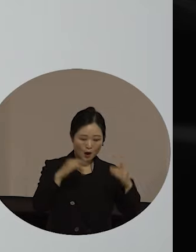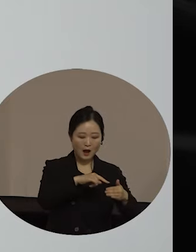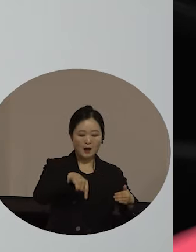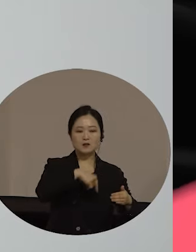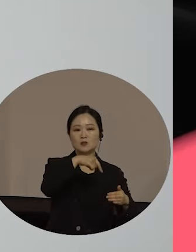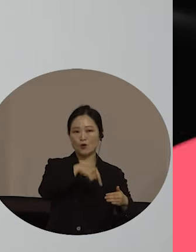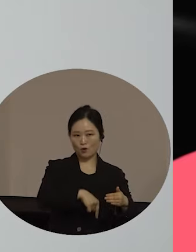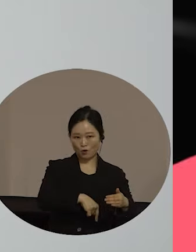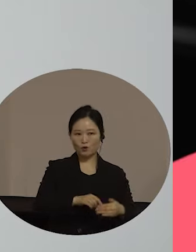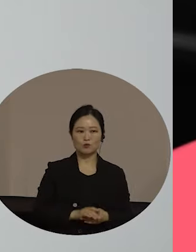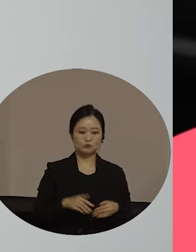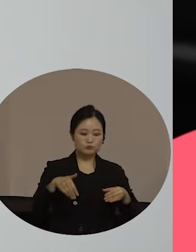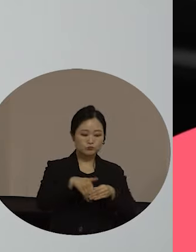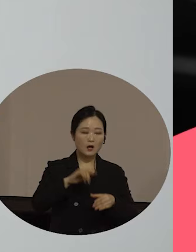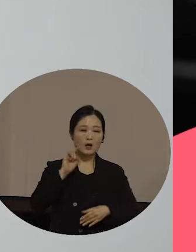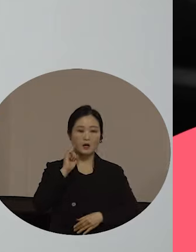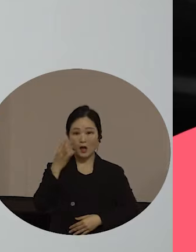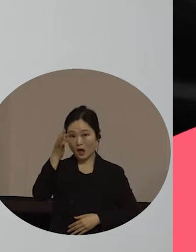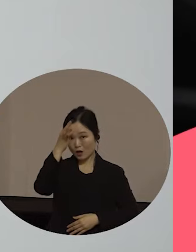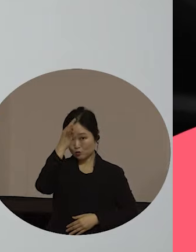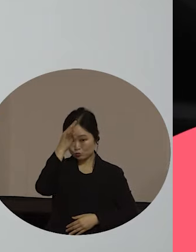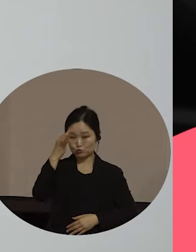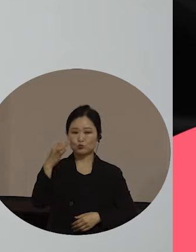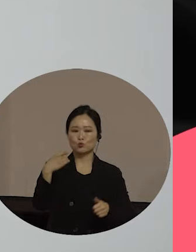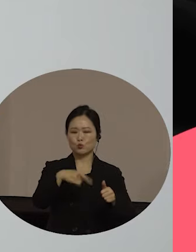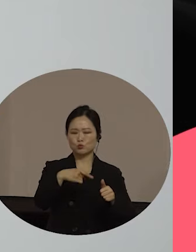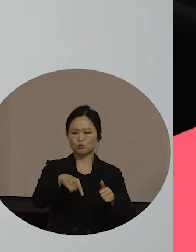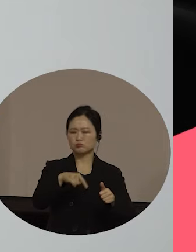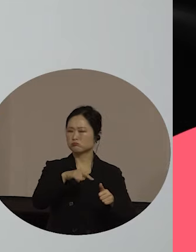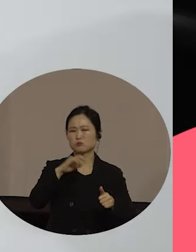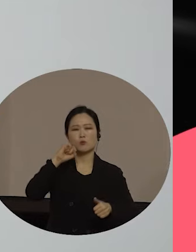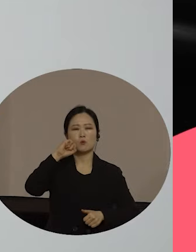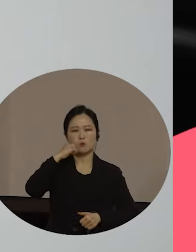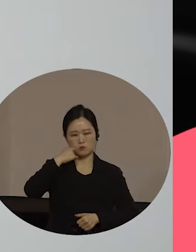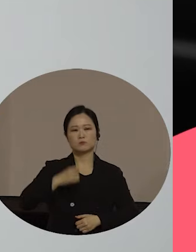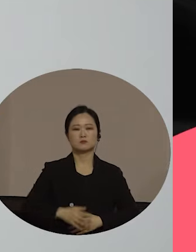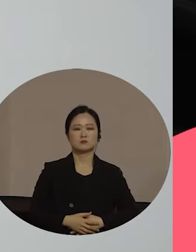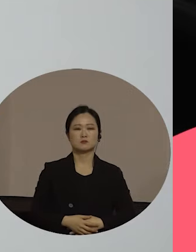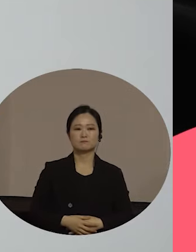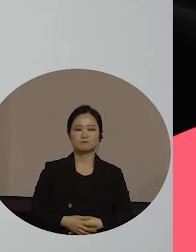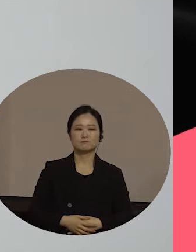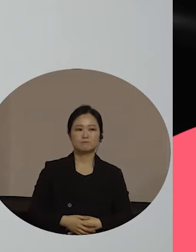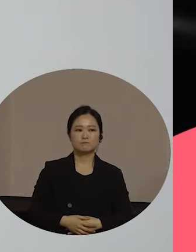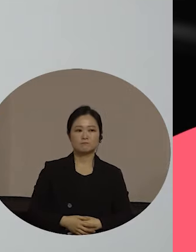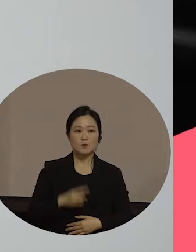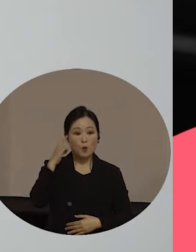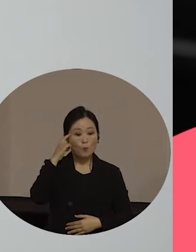learn the culture and arts, but we just start the